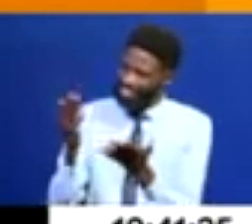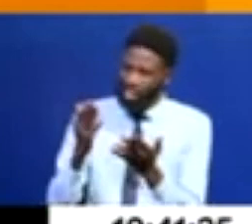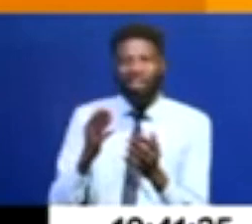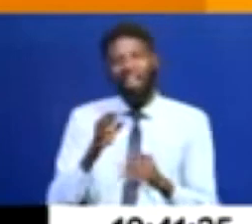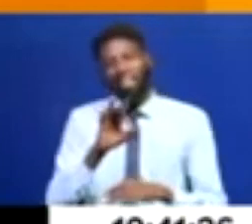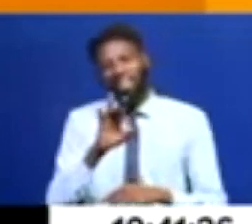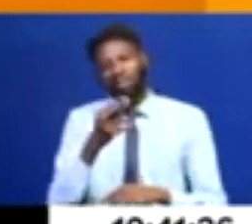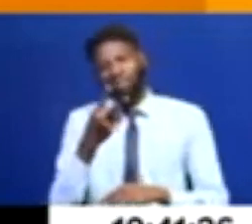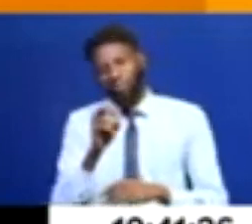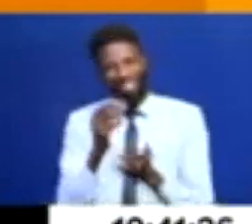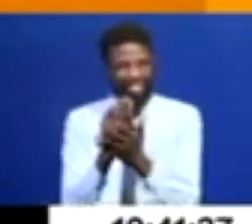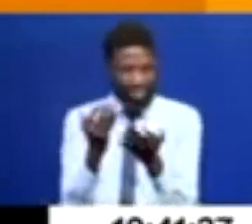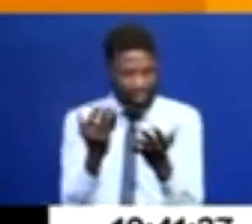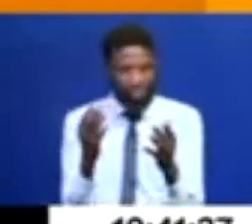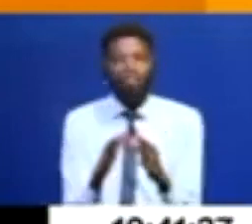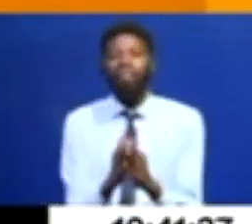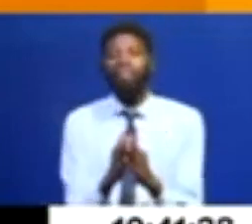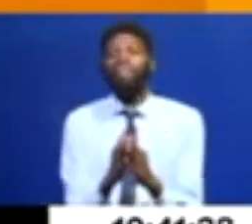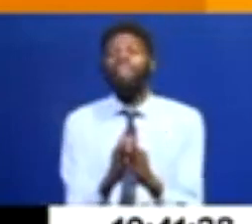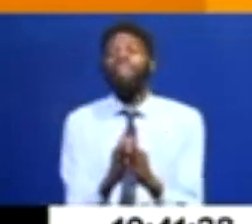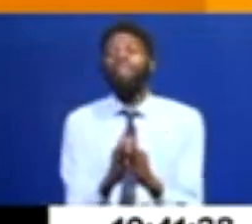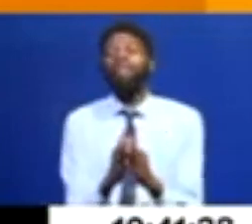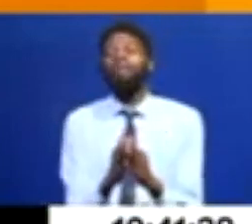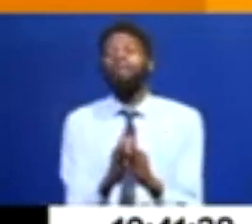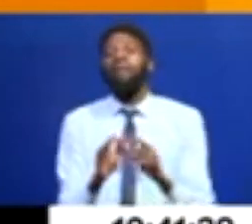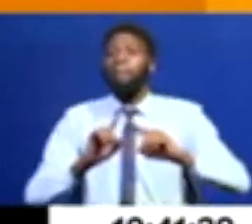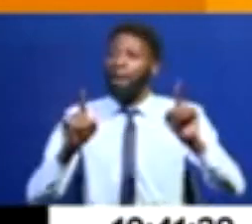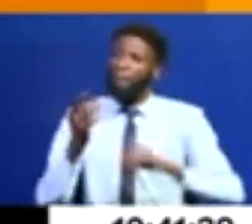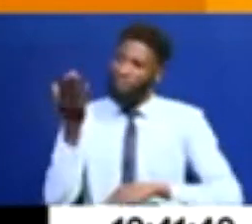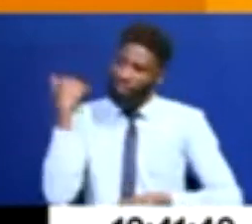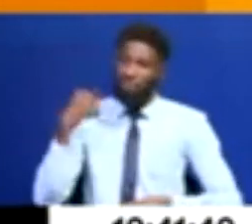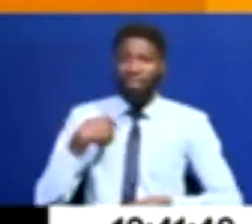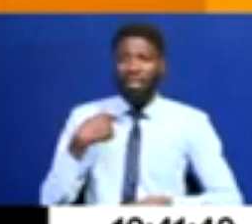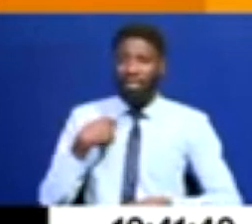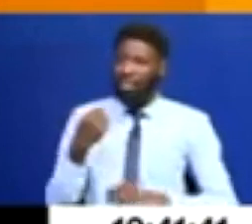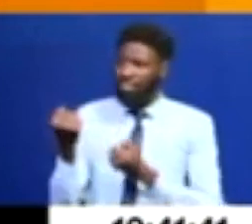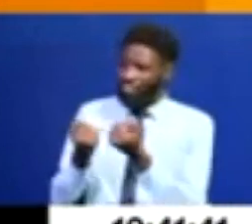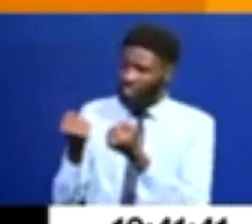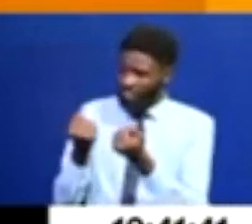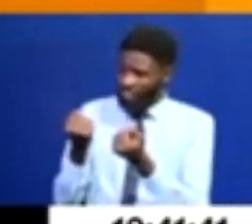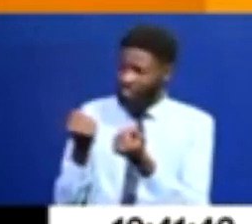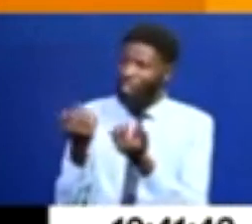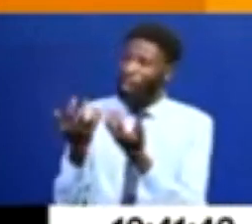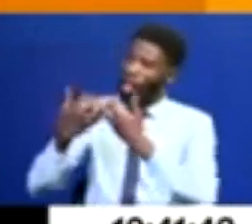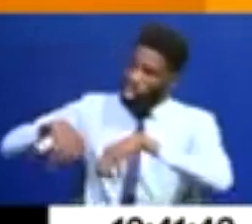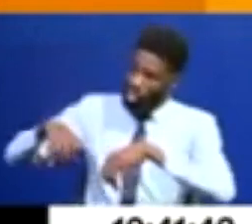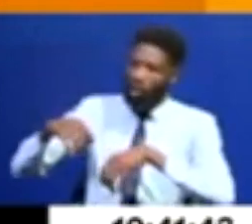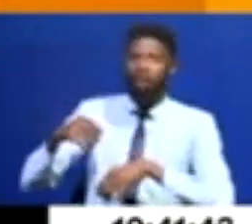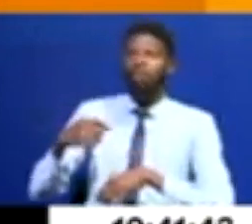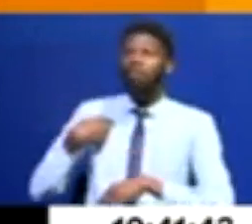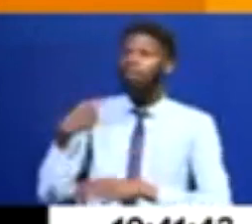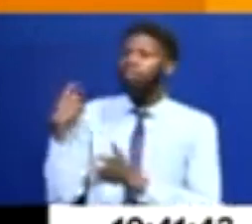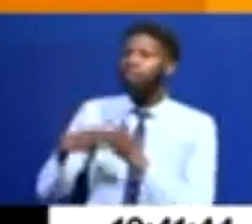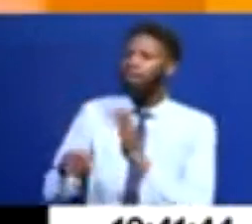360 or 320 thereabout. And despite the fact that I had paid taxes on the car that got damaged, so